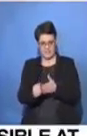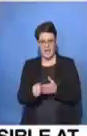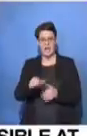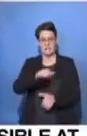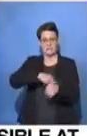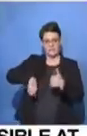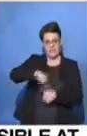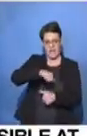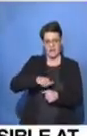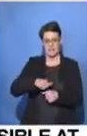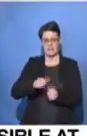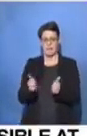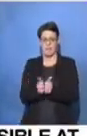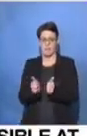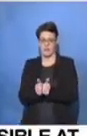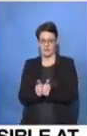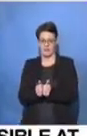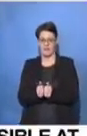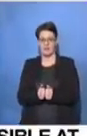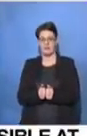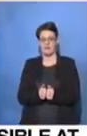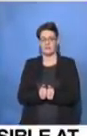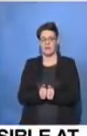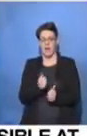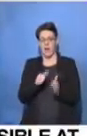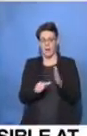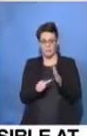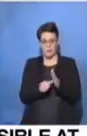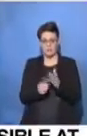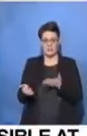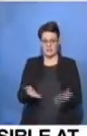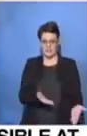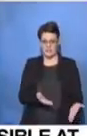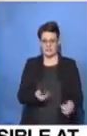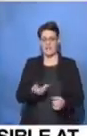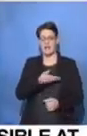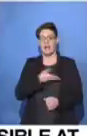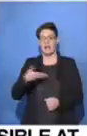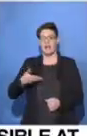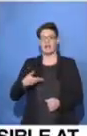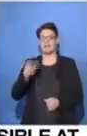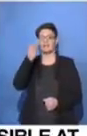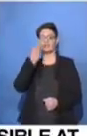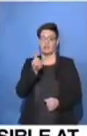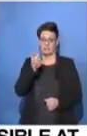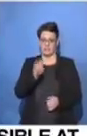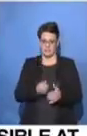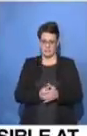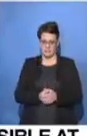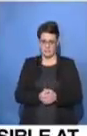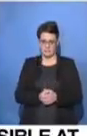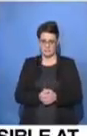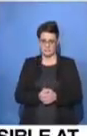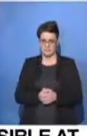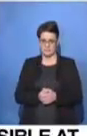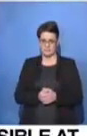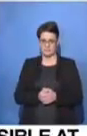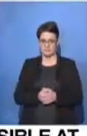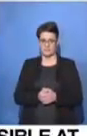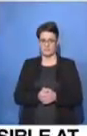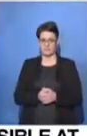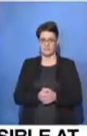civil society, distinguished guests, ladies and gentlemen.